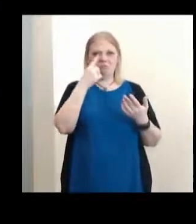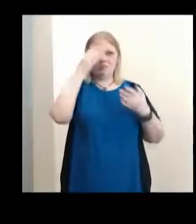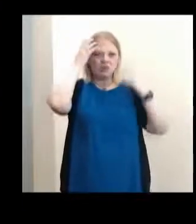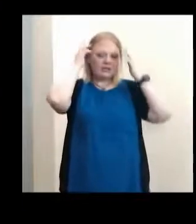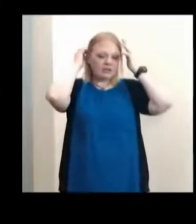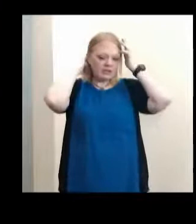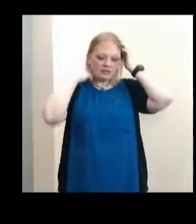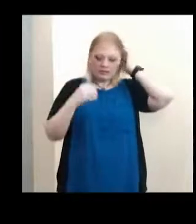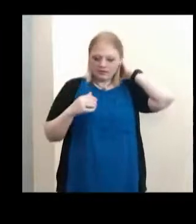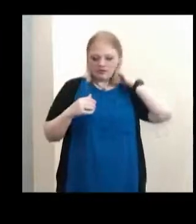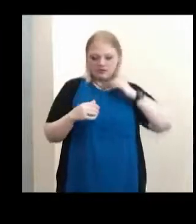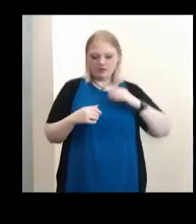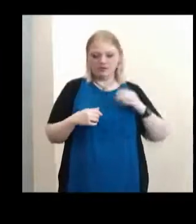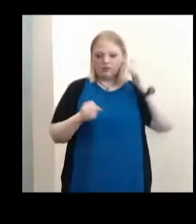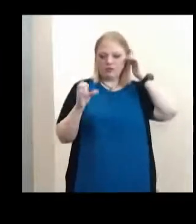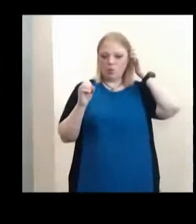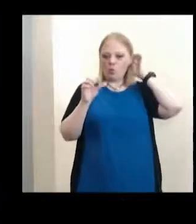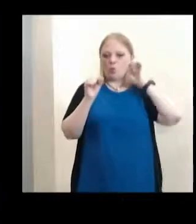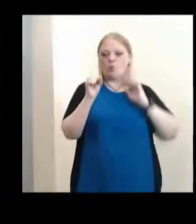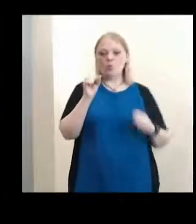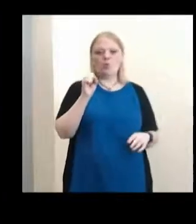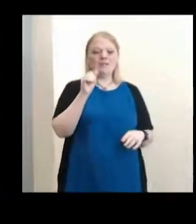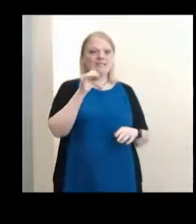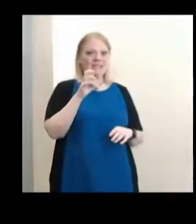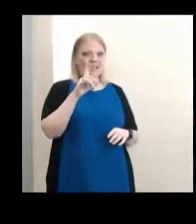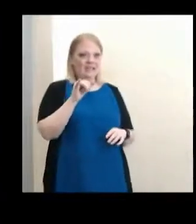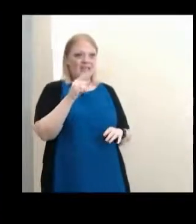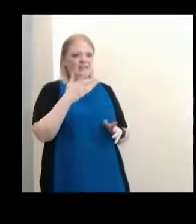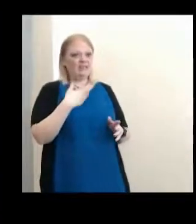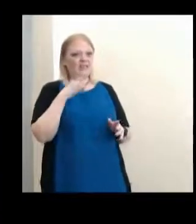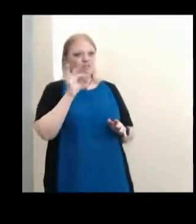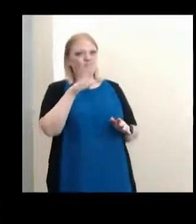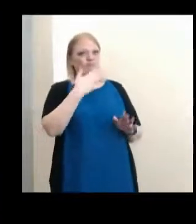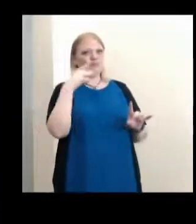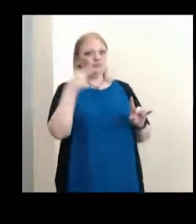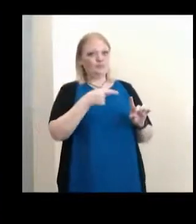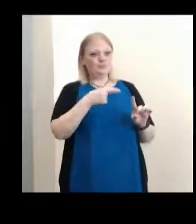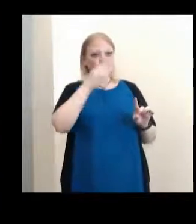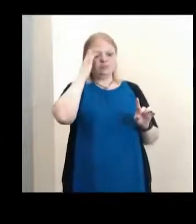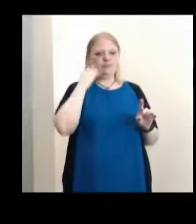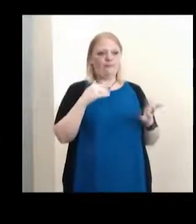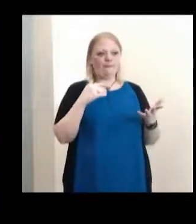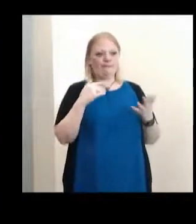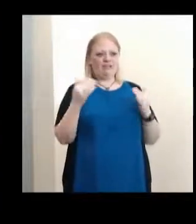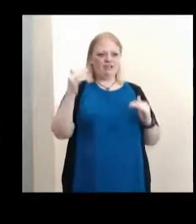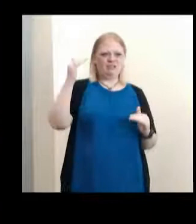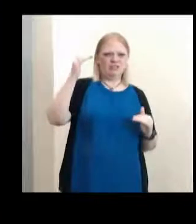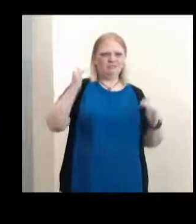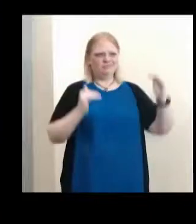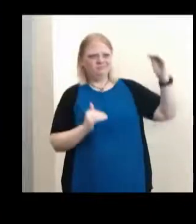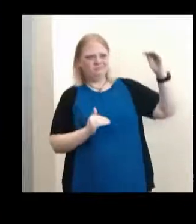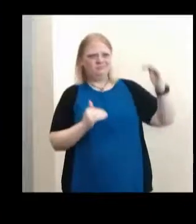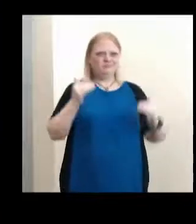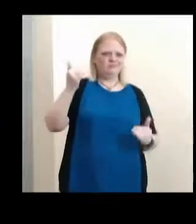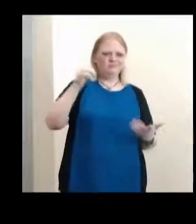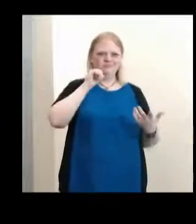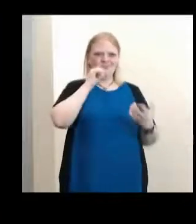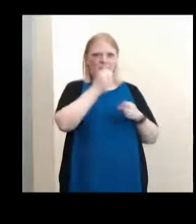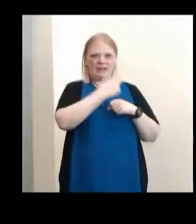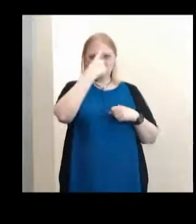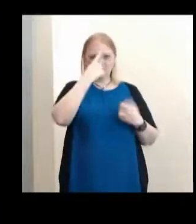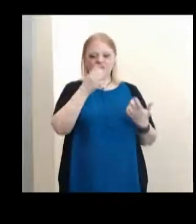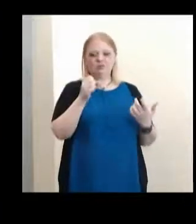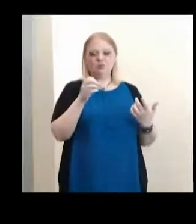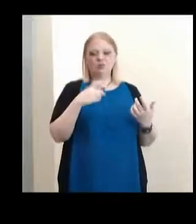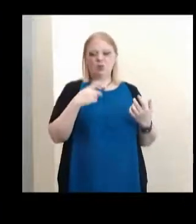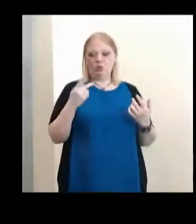Thank you. So, as Sandy, you brought up a great point. There seems to be a dissonance, right? We were as we're seeing